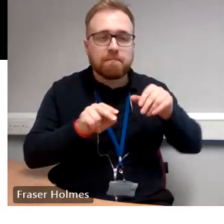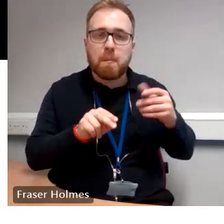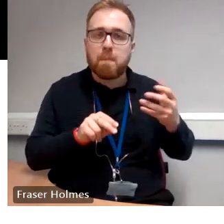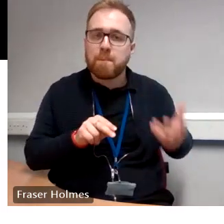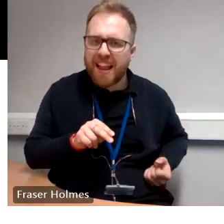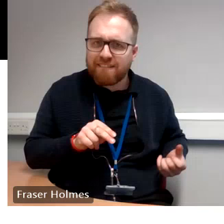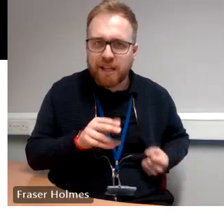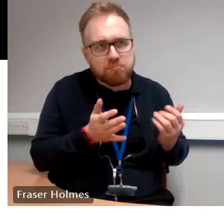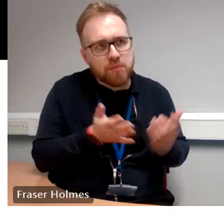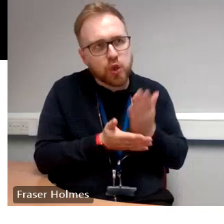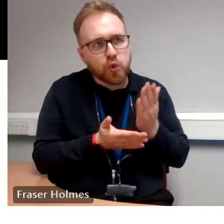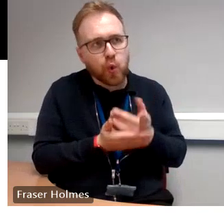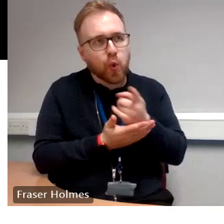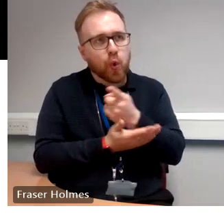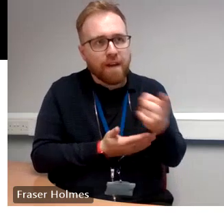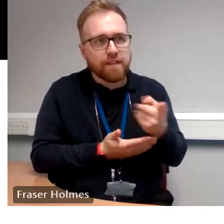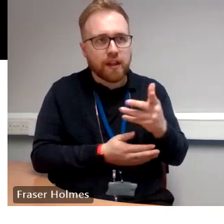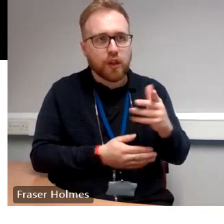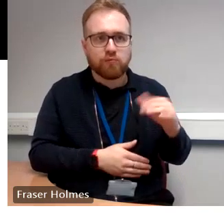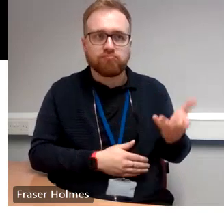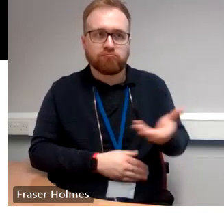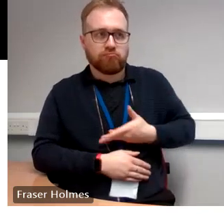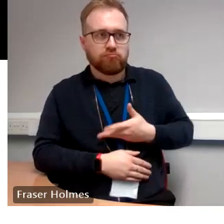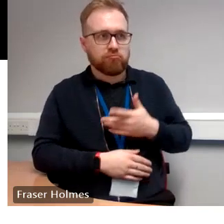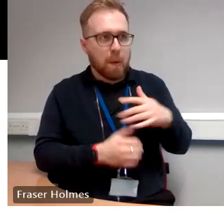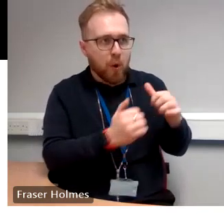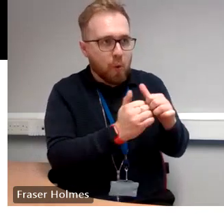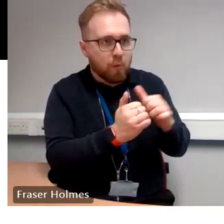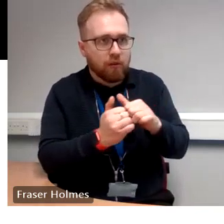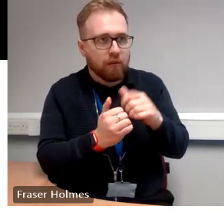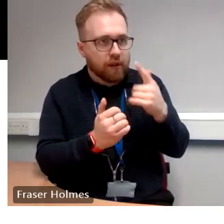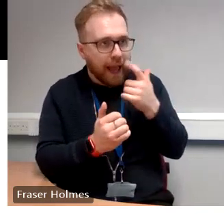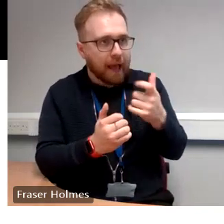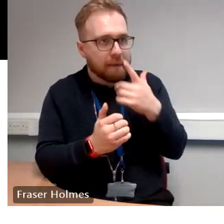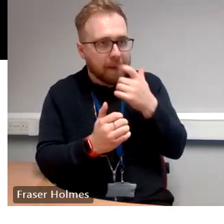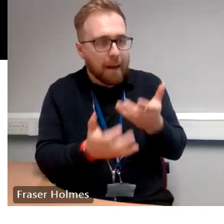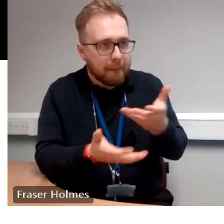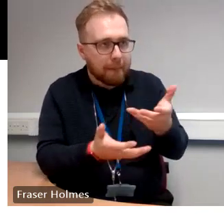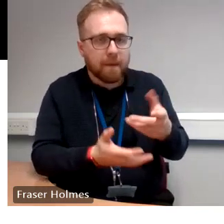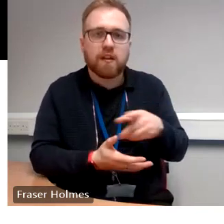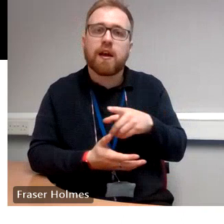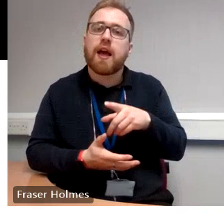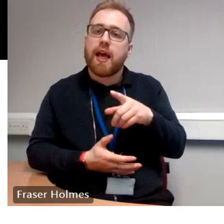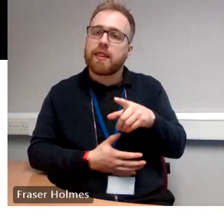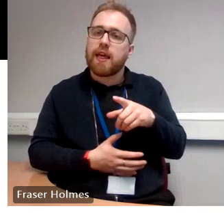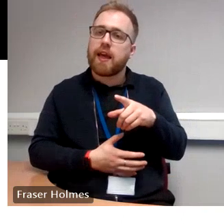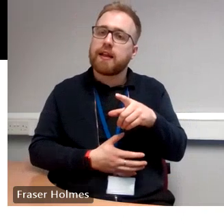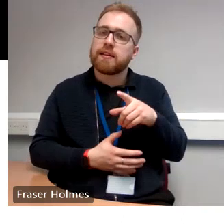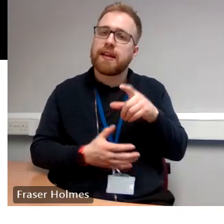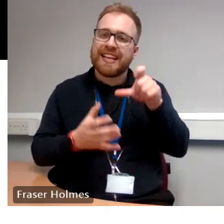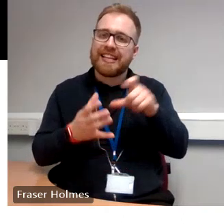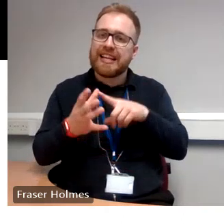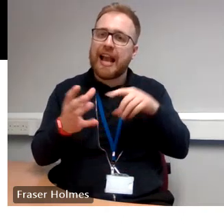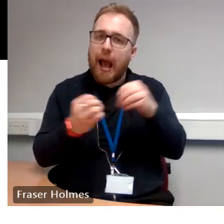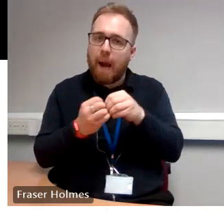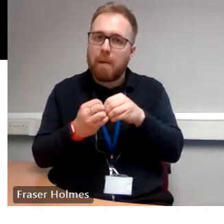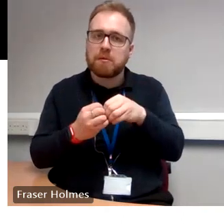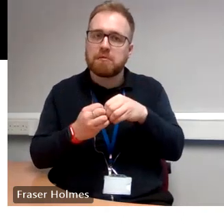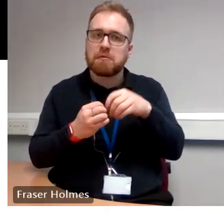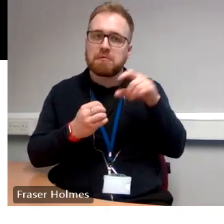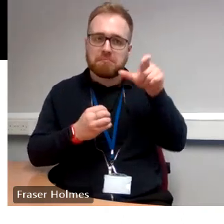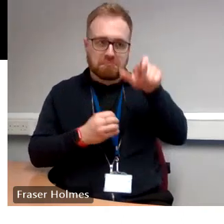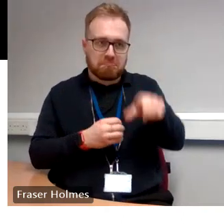make sure everything he was entitled to was appropriate. The Citizens Advice Bureau are based inside a lot of our